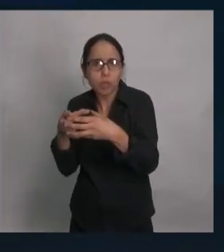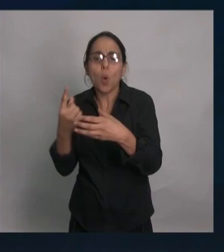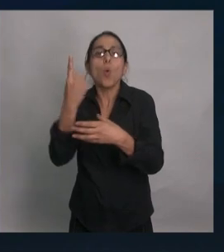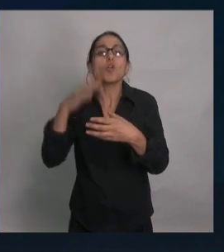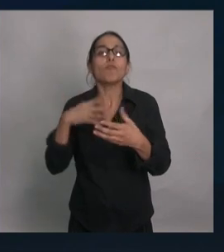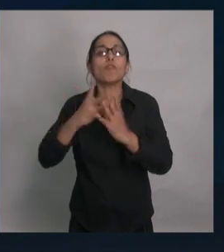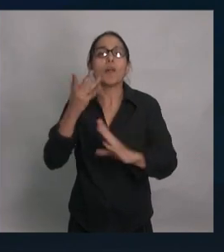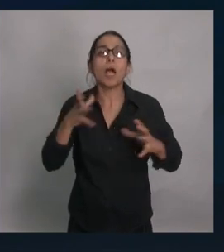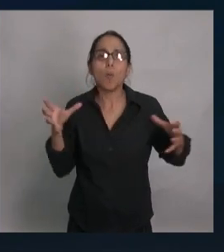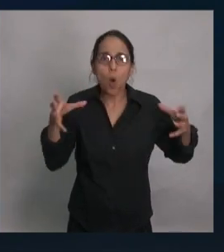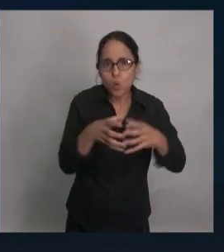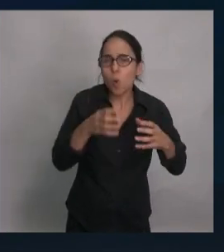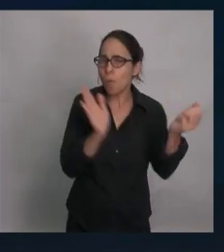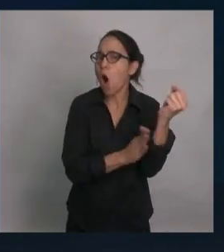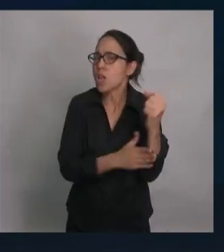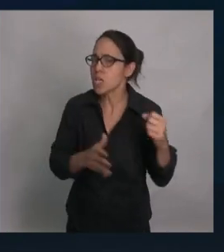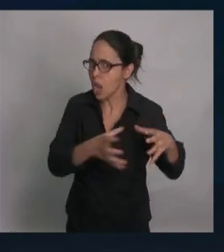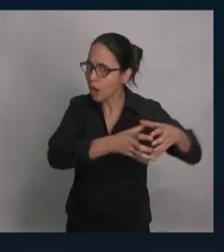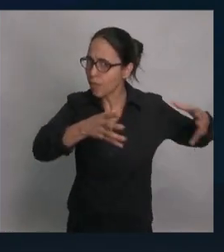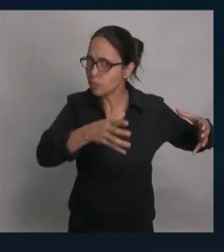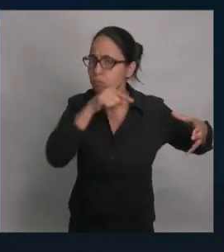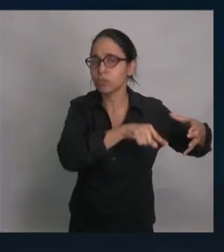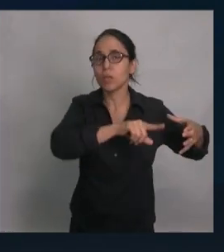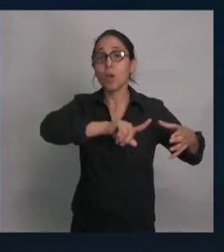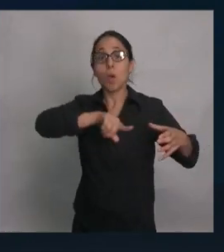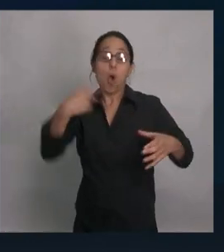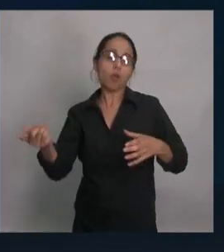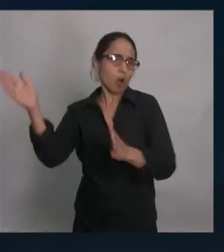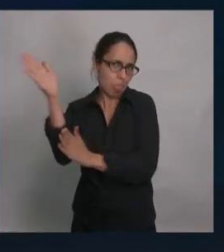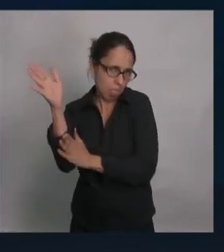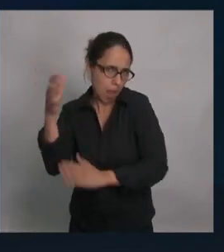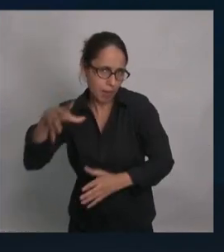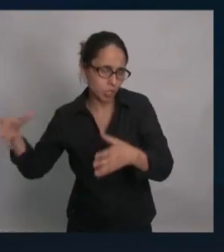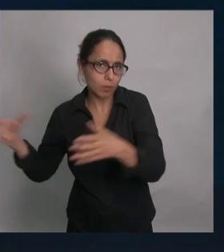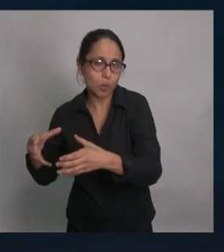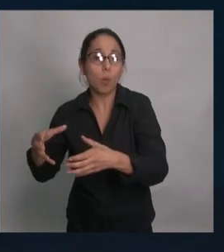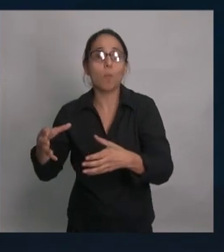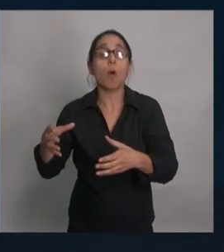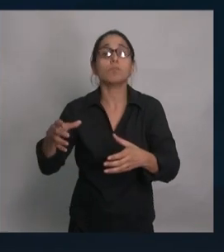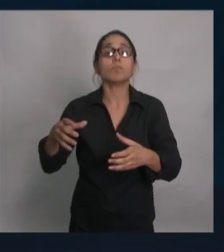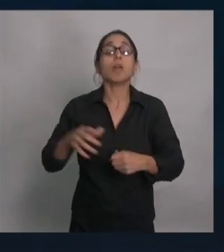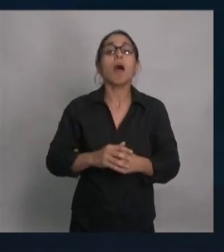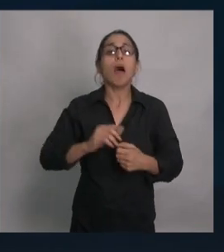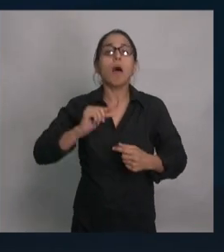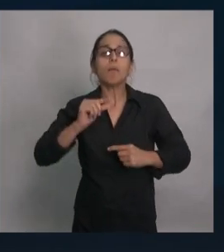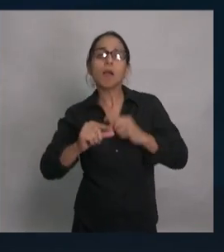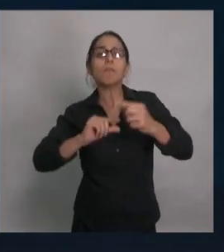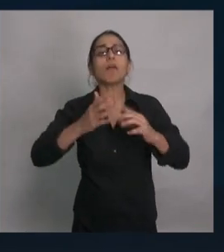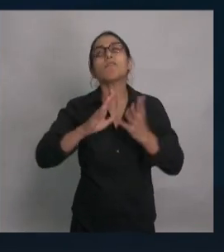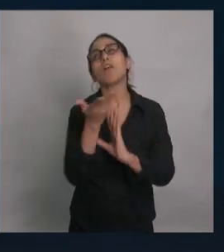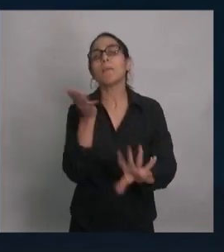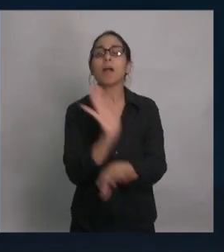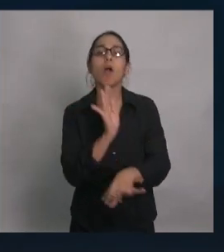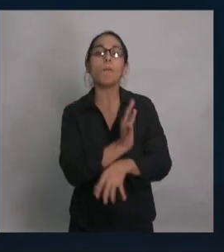-left, and the other the right. And, between them, the government, paulatinamente,